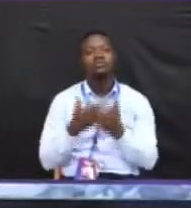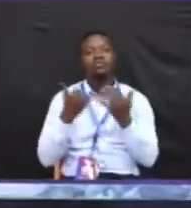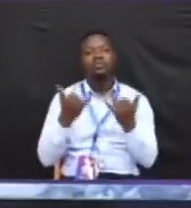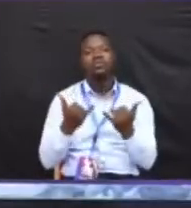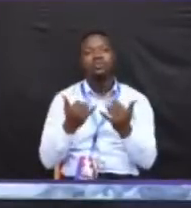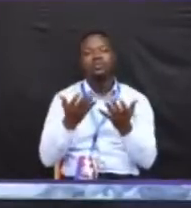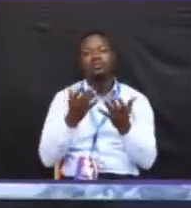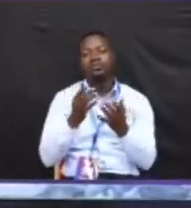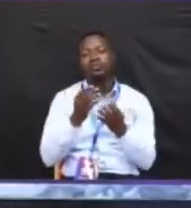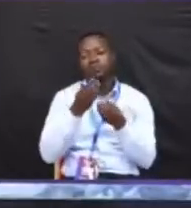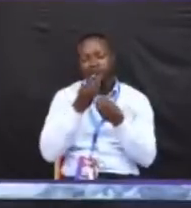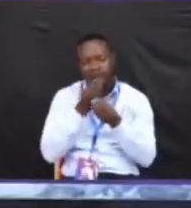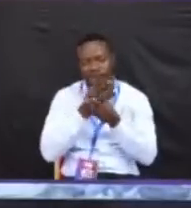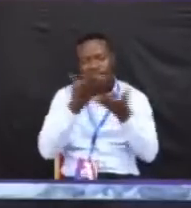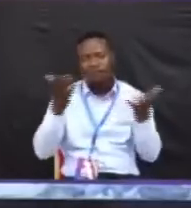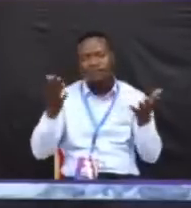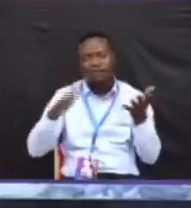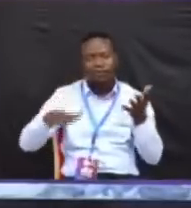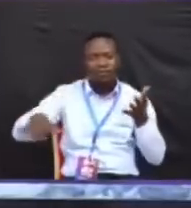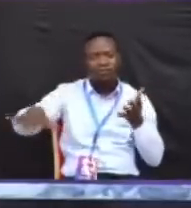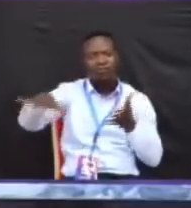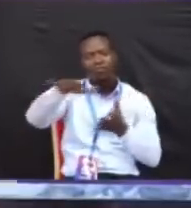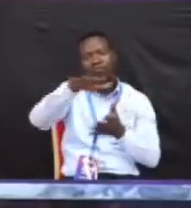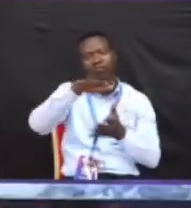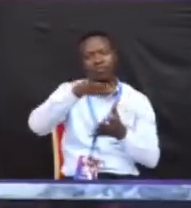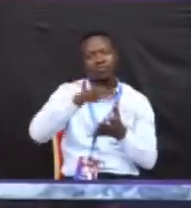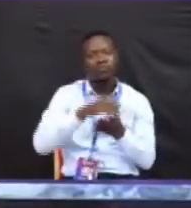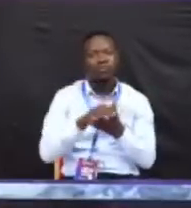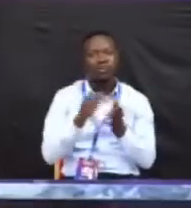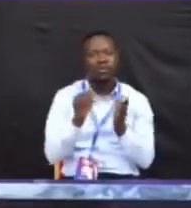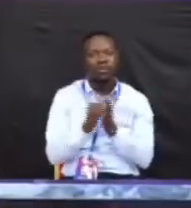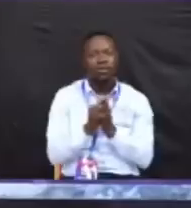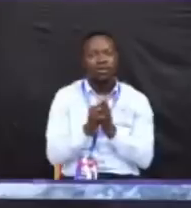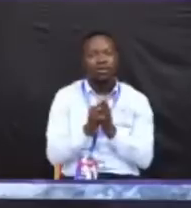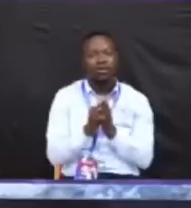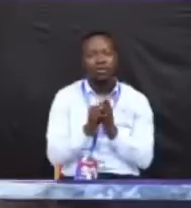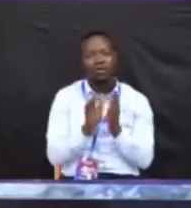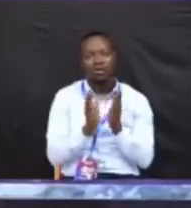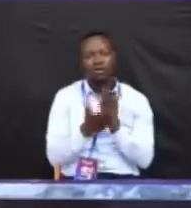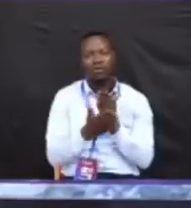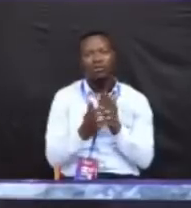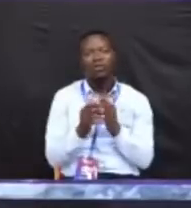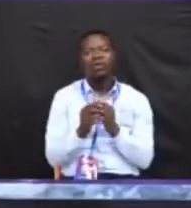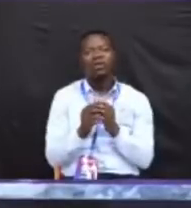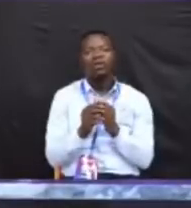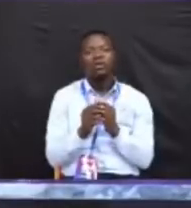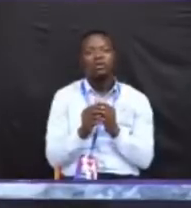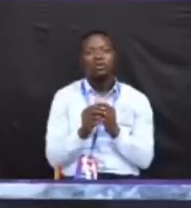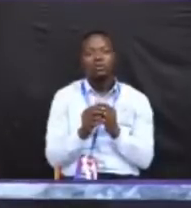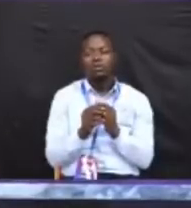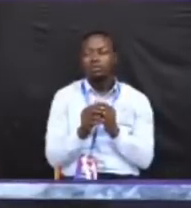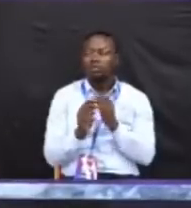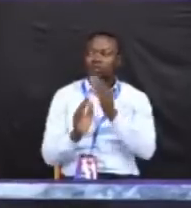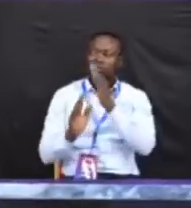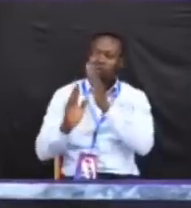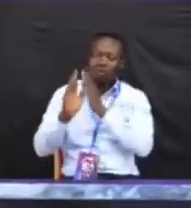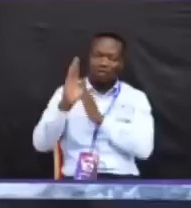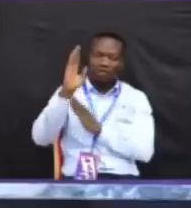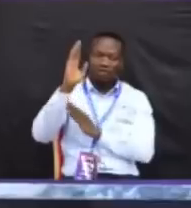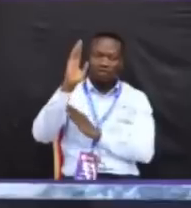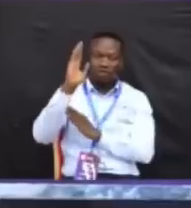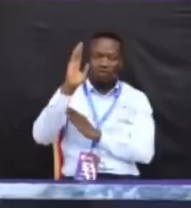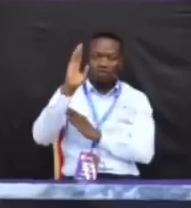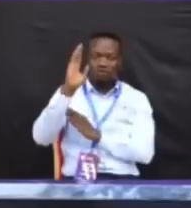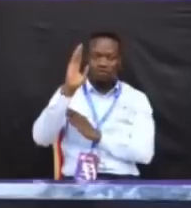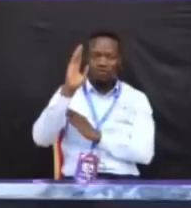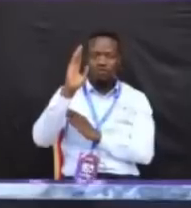want to announce to the house that by the kind curtis of the good lord his